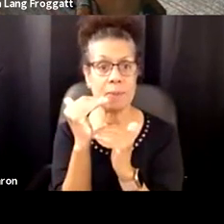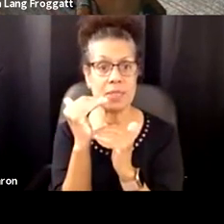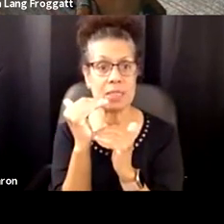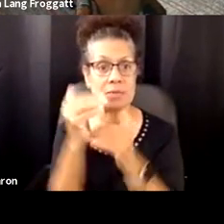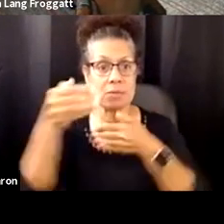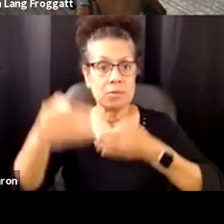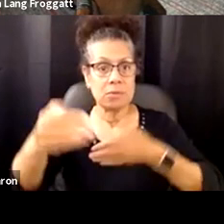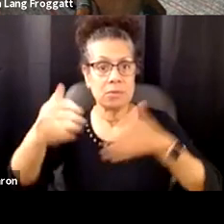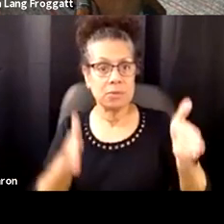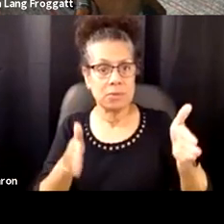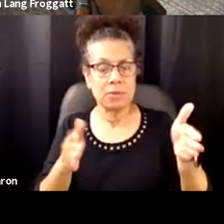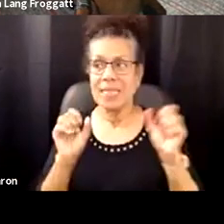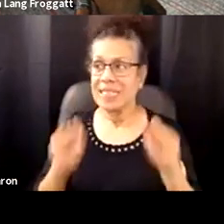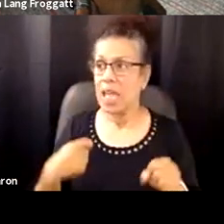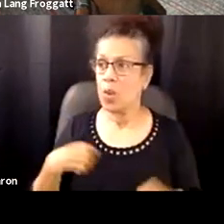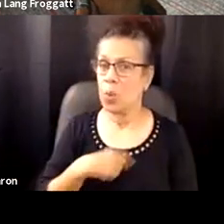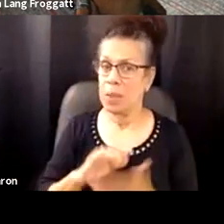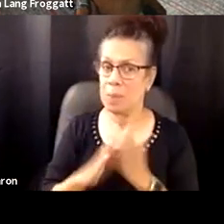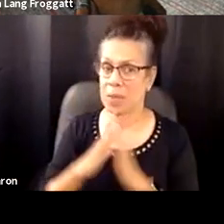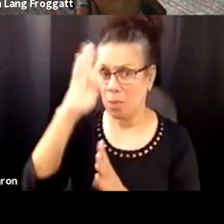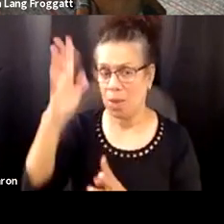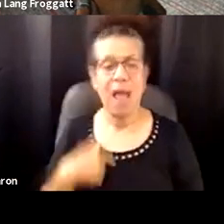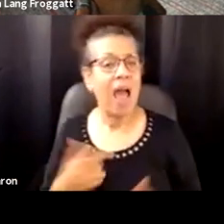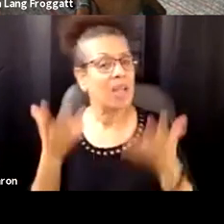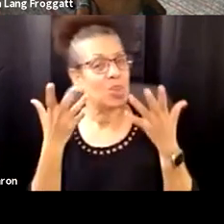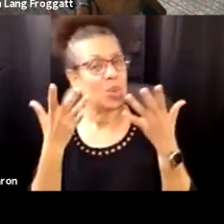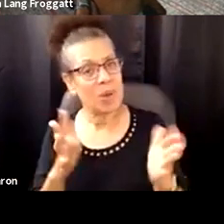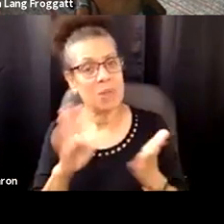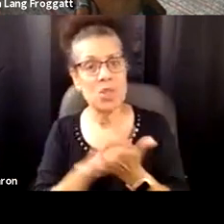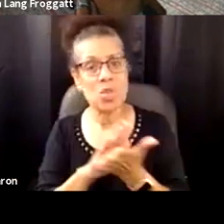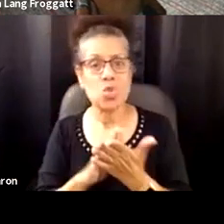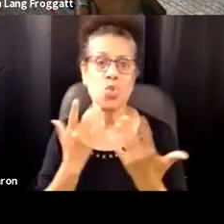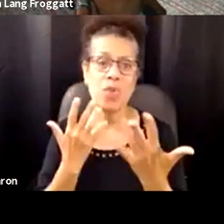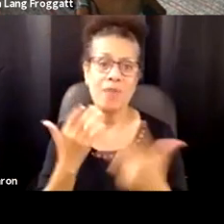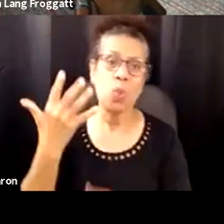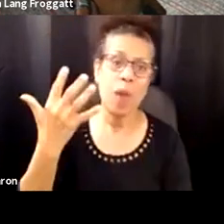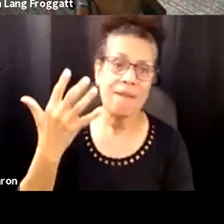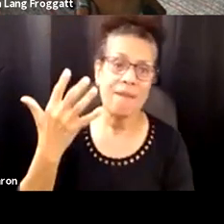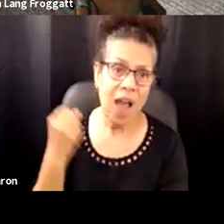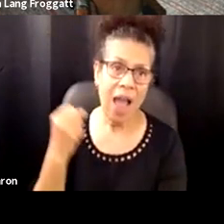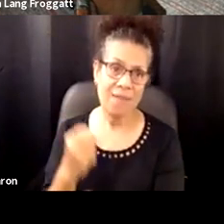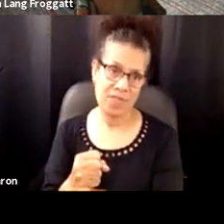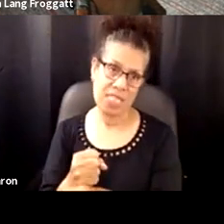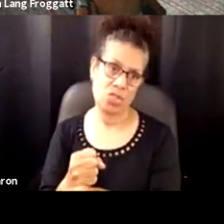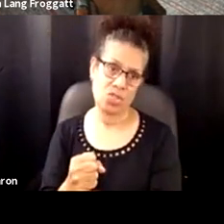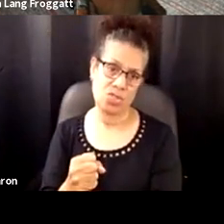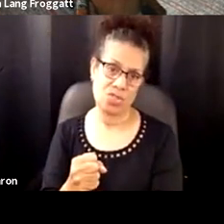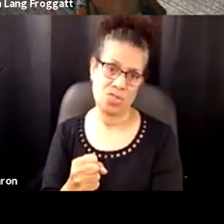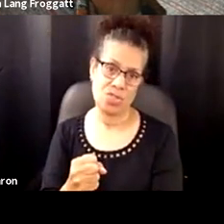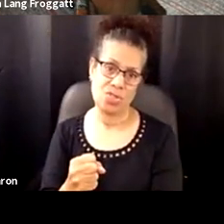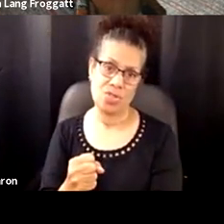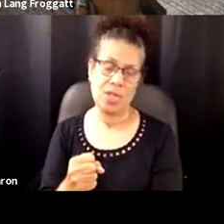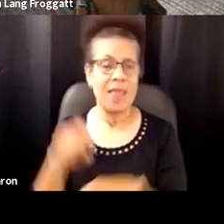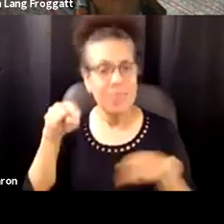other creative ways i mean i'd hate to be the schools that have to wait five years in this plan to be front and